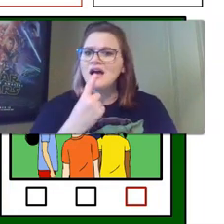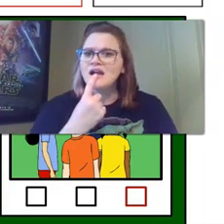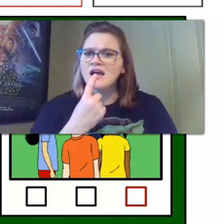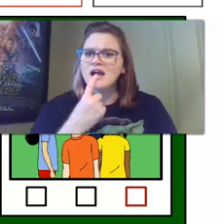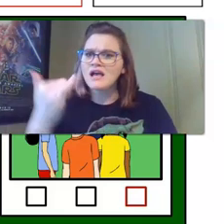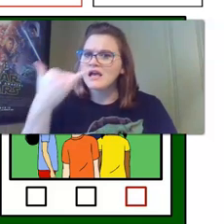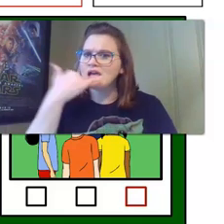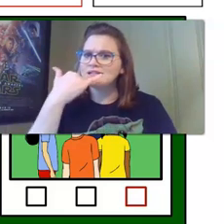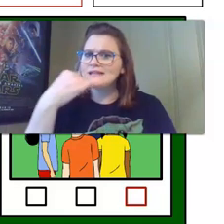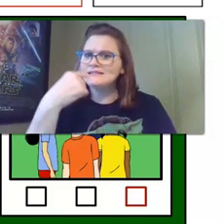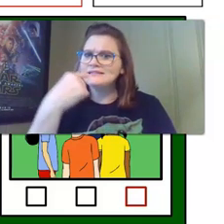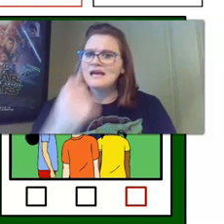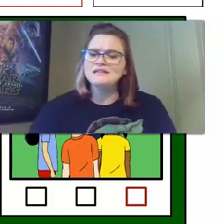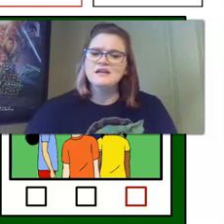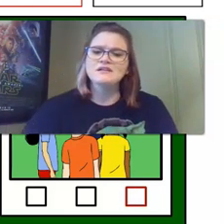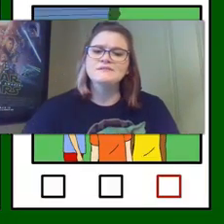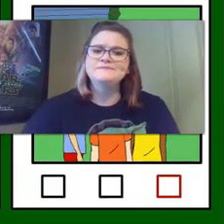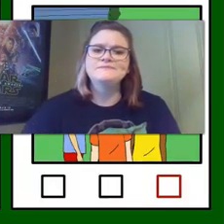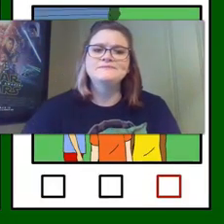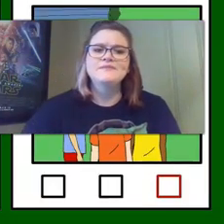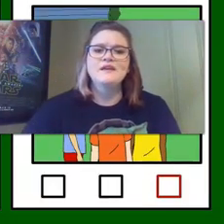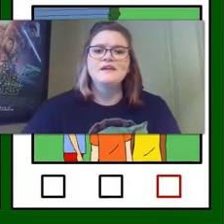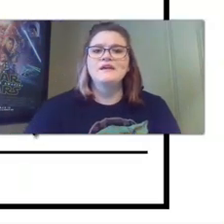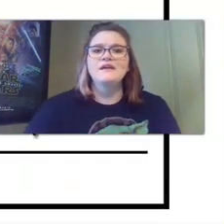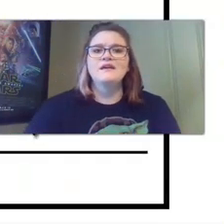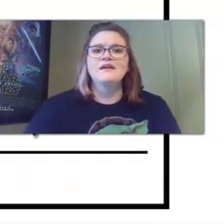and tongue stays inside, tongue.